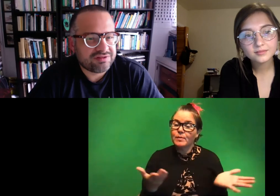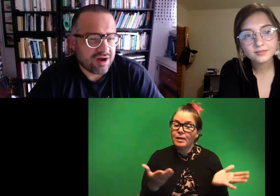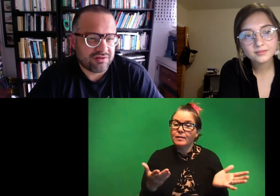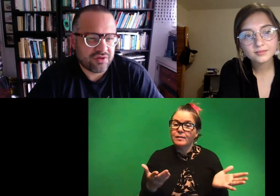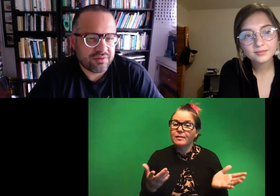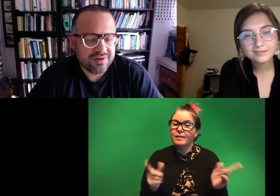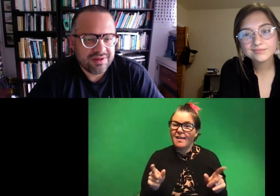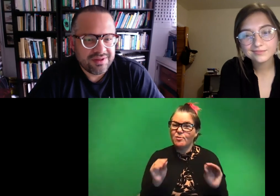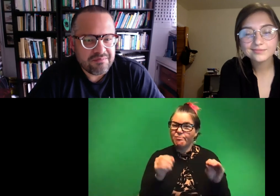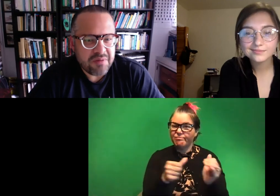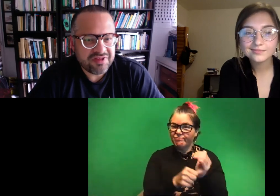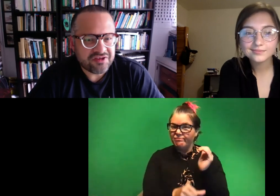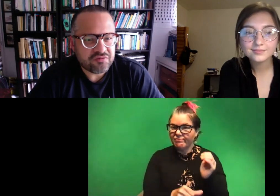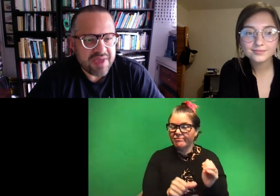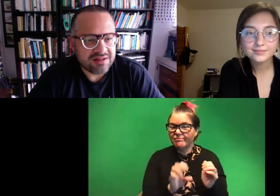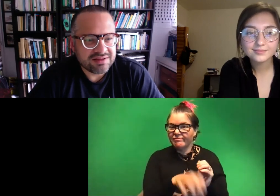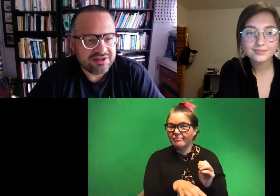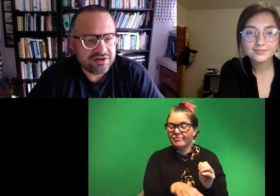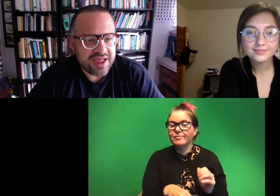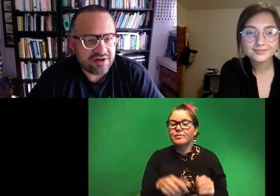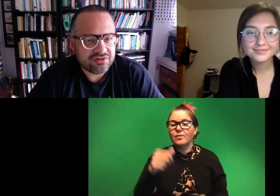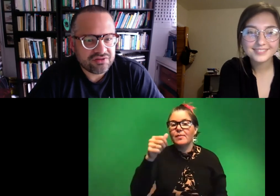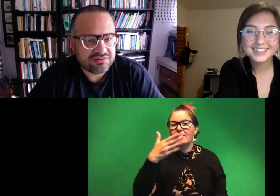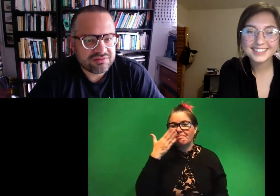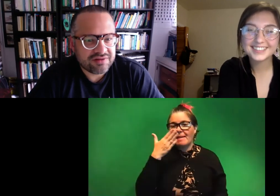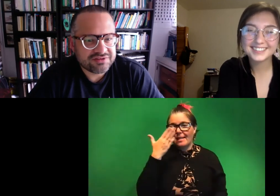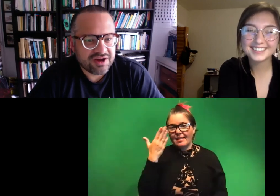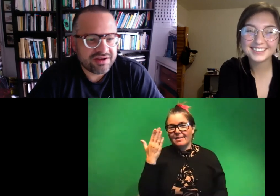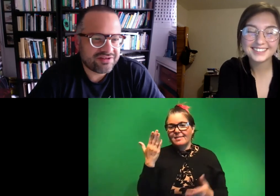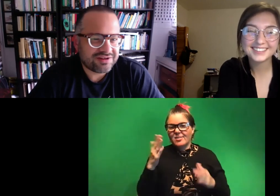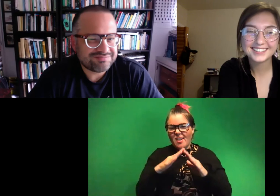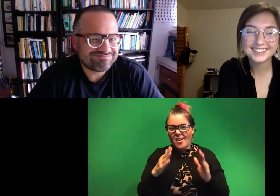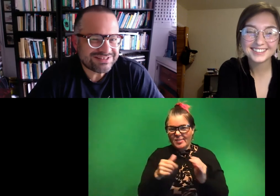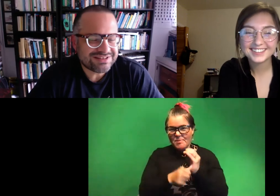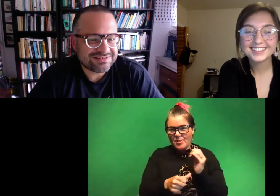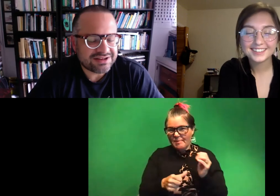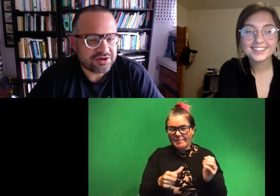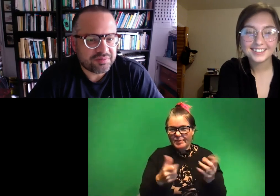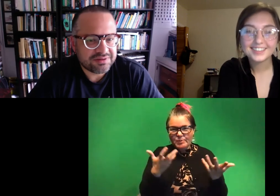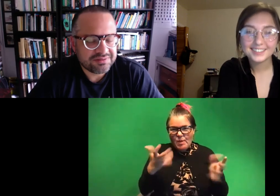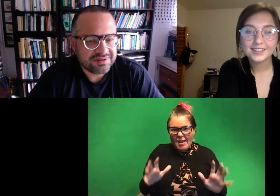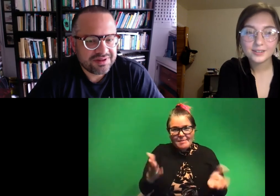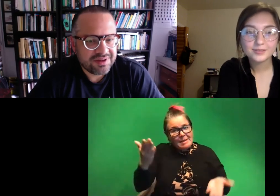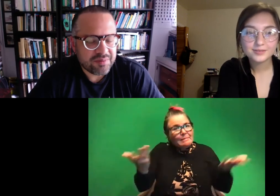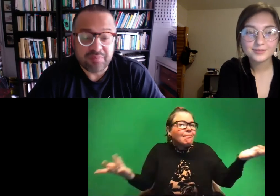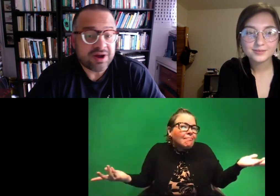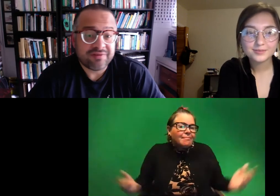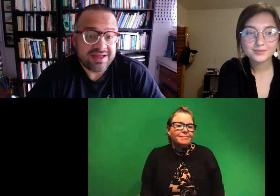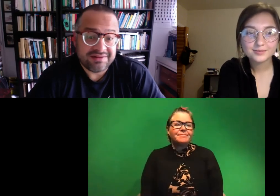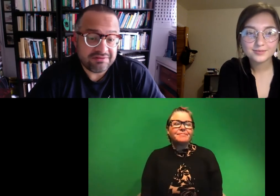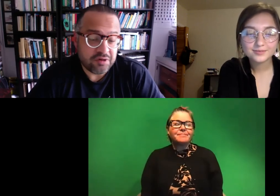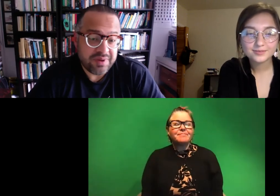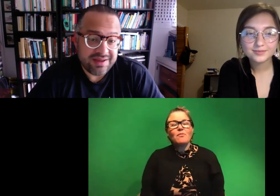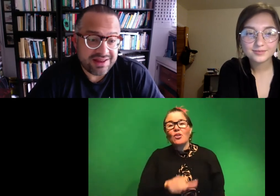it dung. So maybe the smell in your house of dung is not that good. But a part of